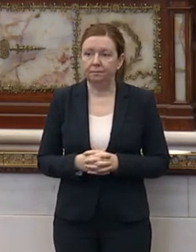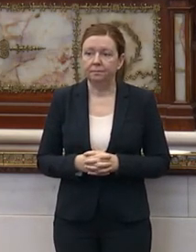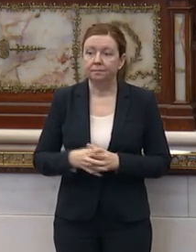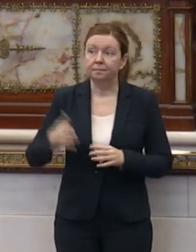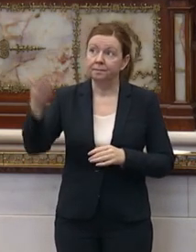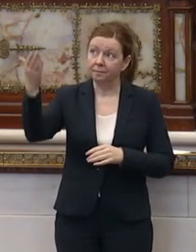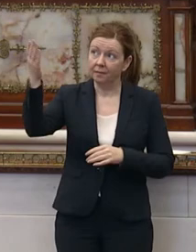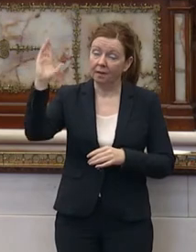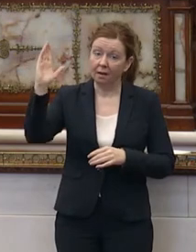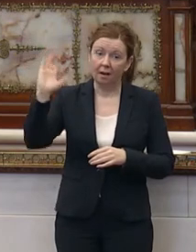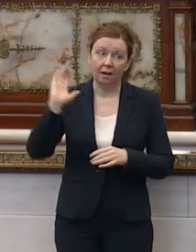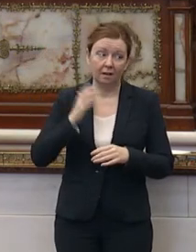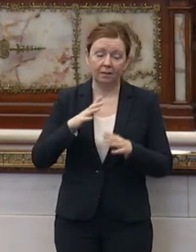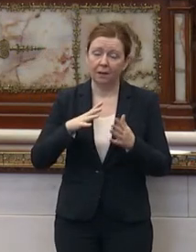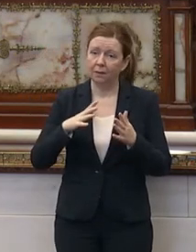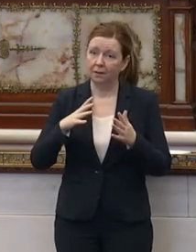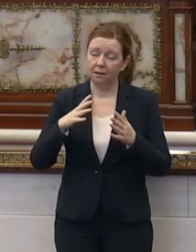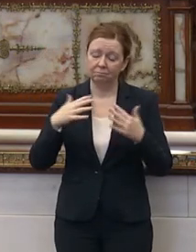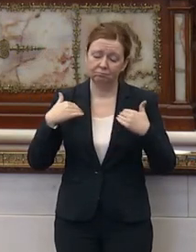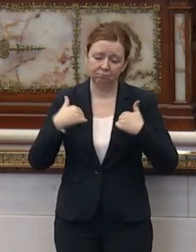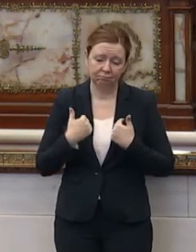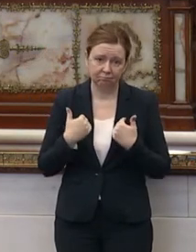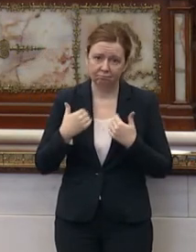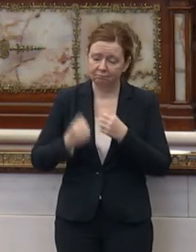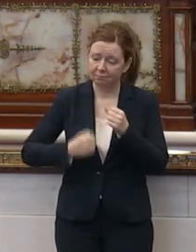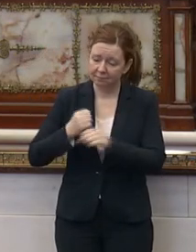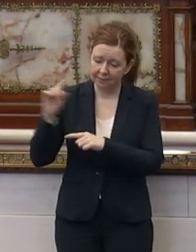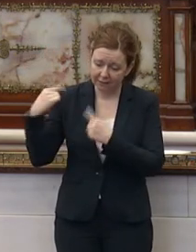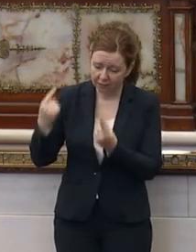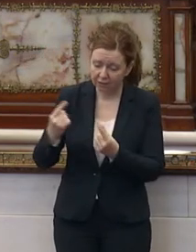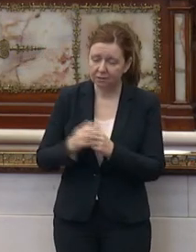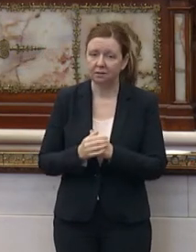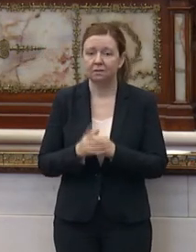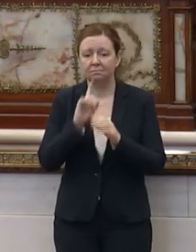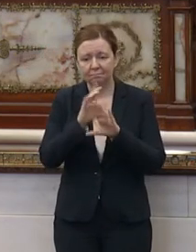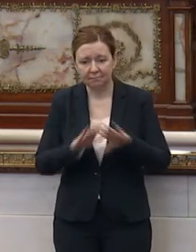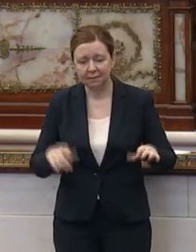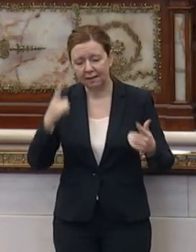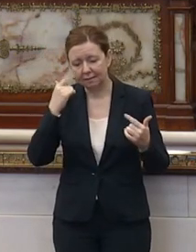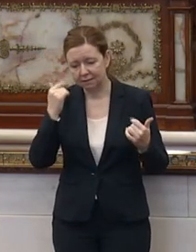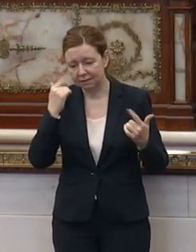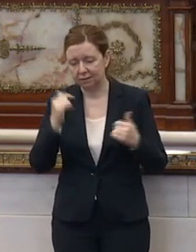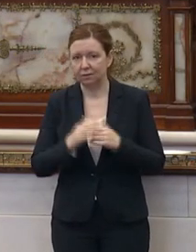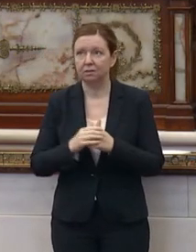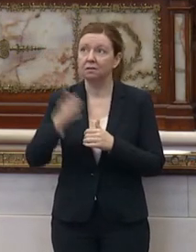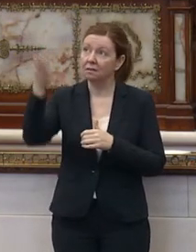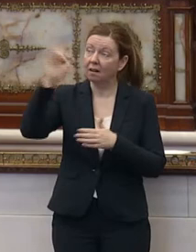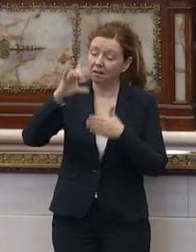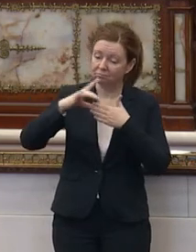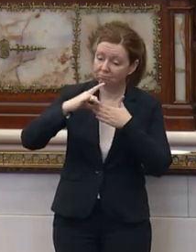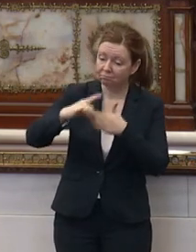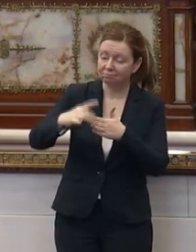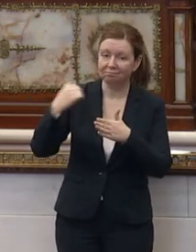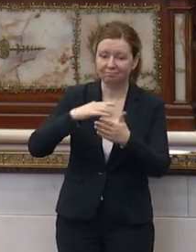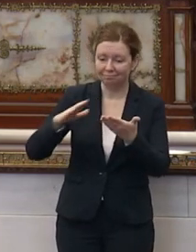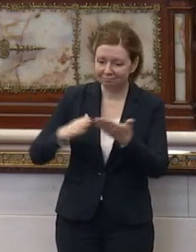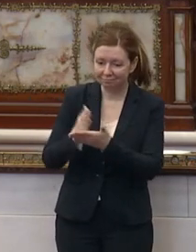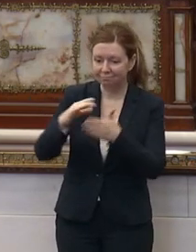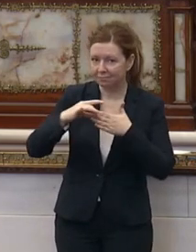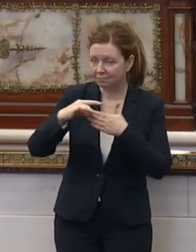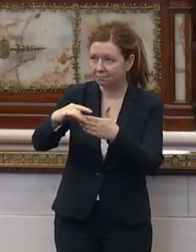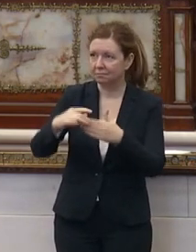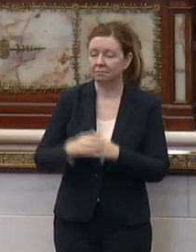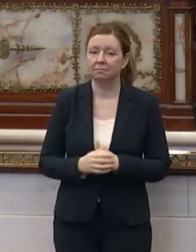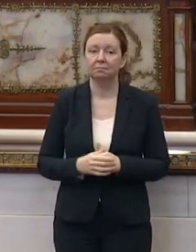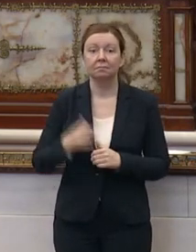God of our weary years, God of our silent tears, thou who has brought us thus far on our way, thou